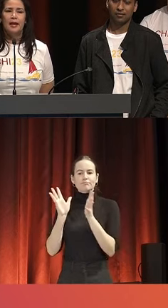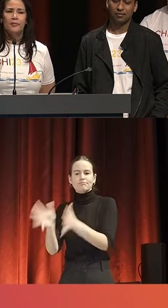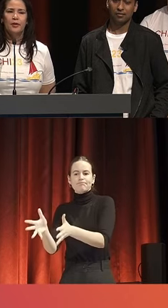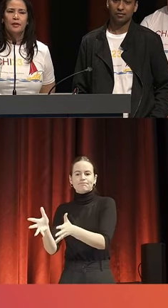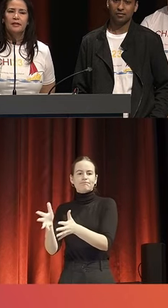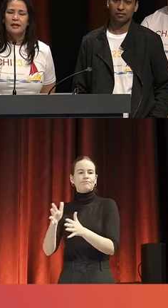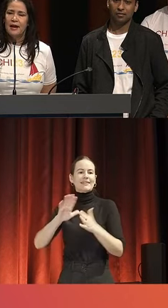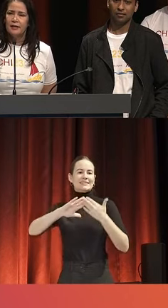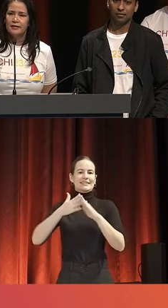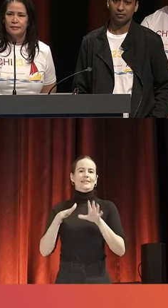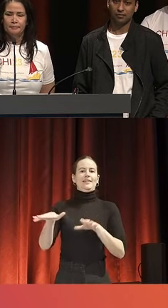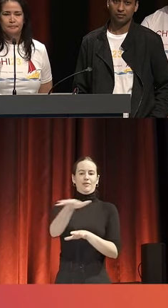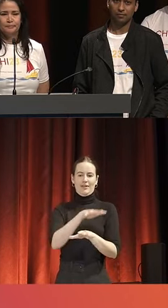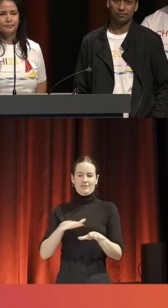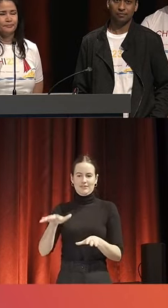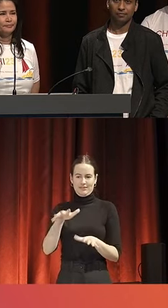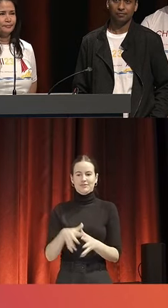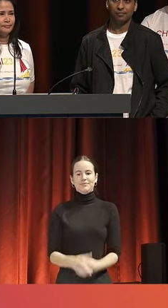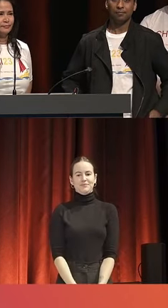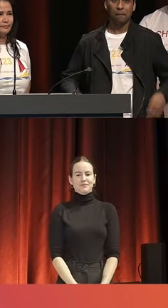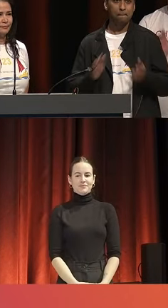and Gabriel Canarte.